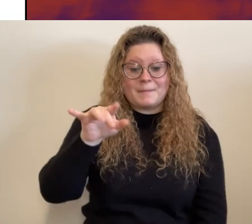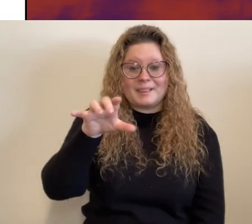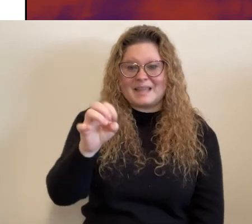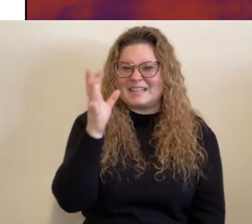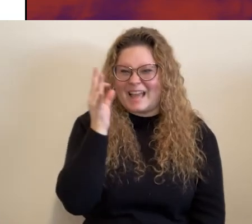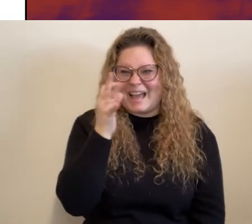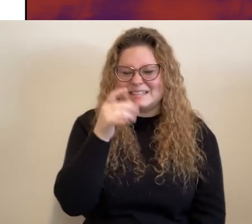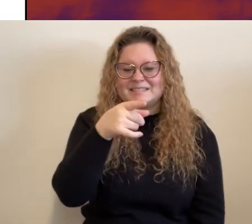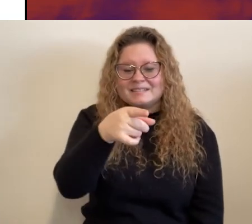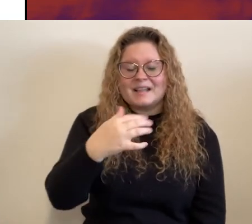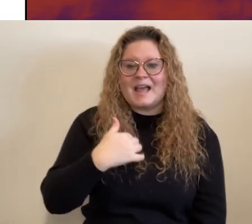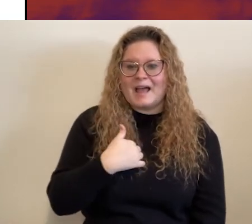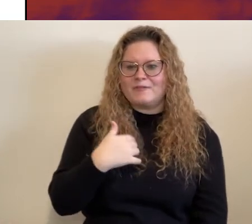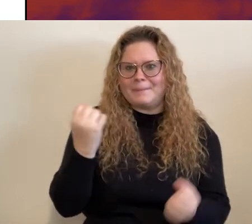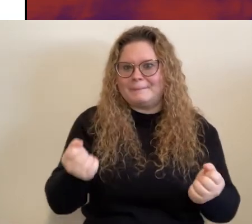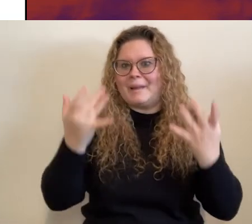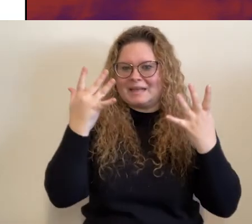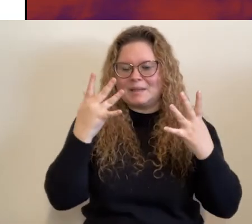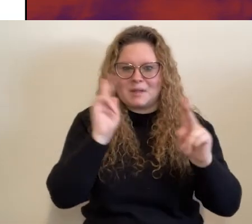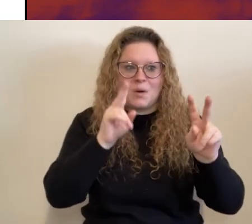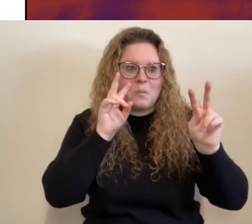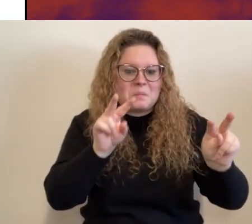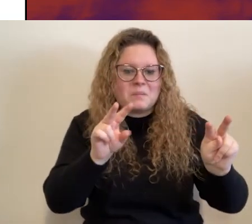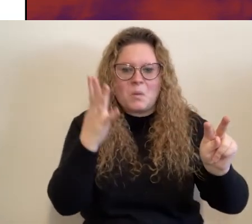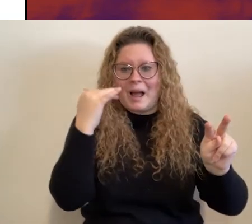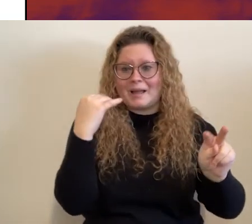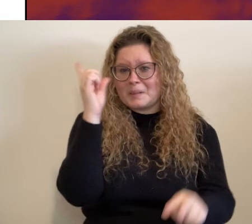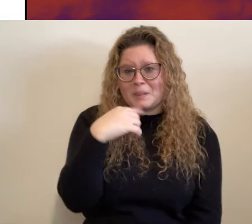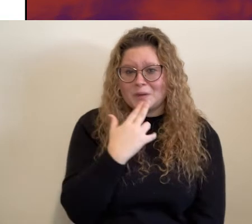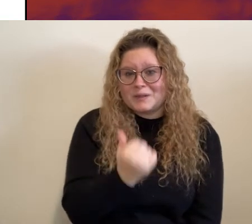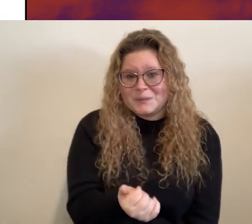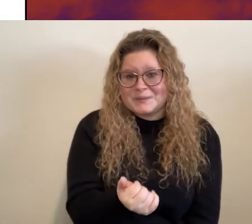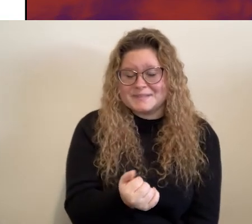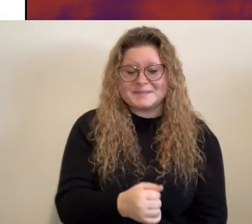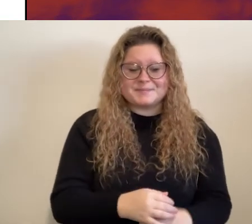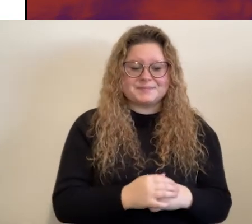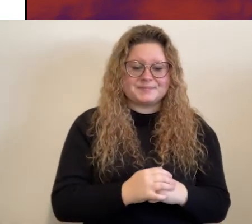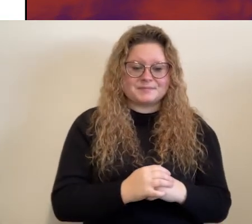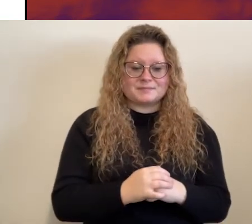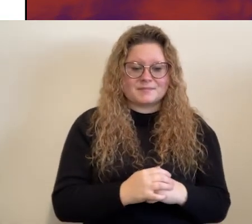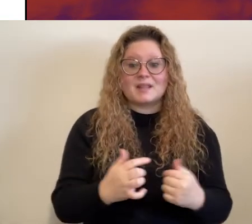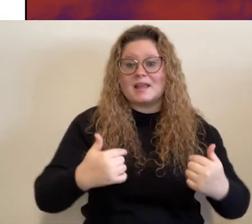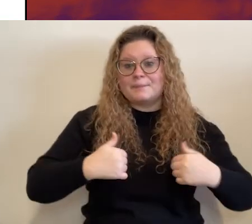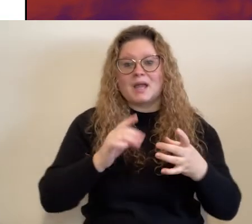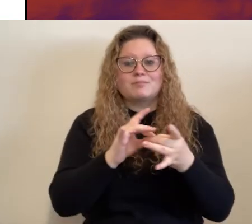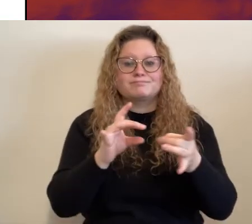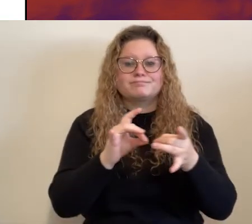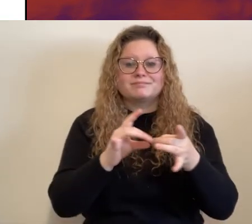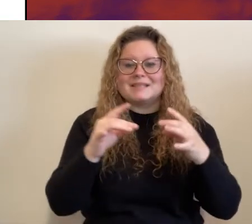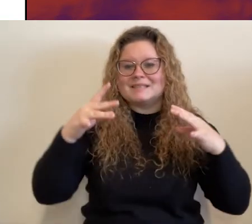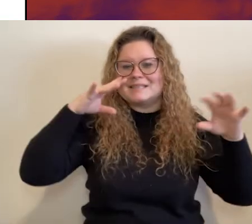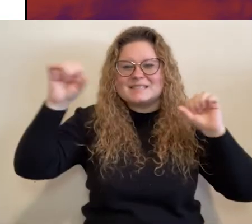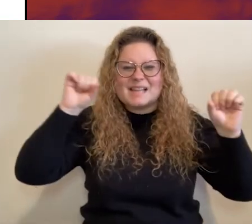views because she was looking cute on the stand. And then, me speaking about frequency and stuff in the studio.